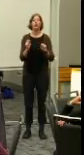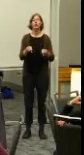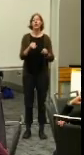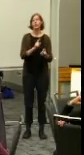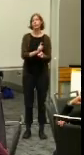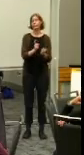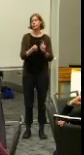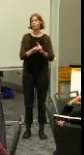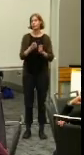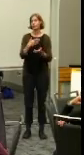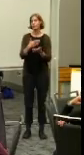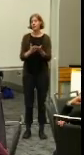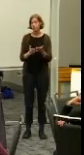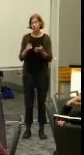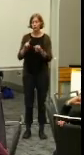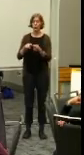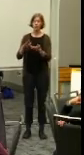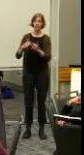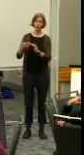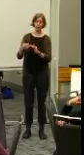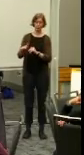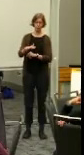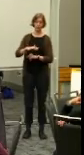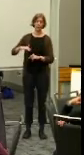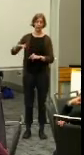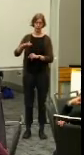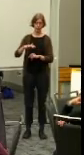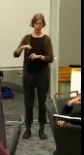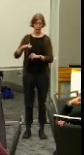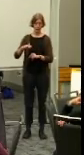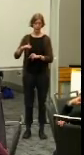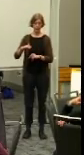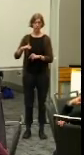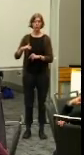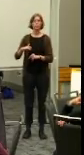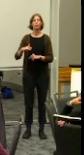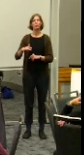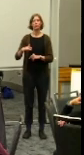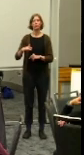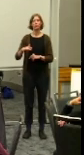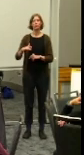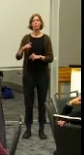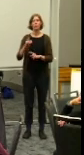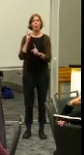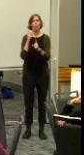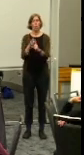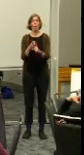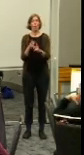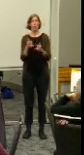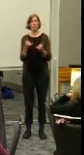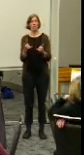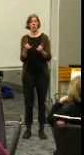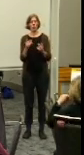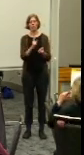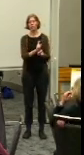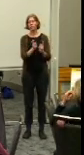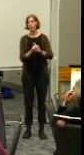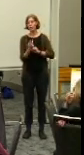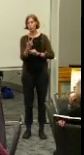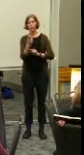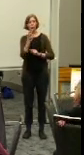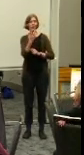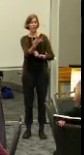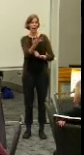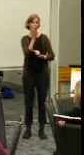space with service providers, so that was always there. So the goal was to convert, and remains to convert, the 2 5-bedroom houses